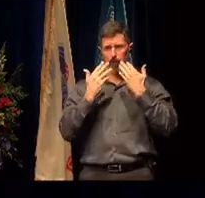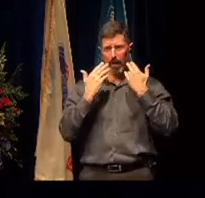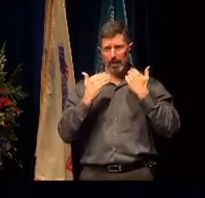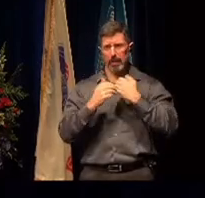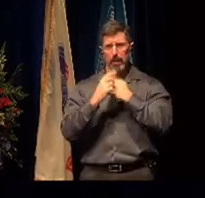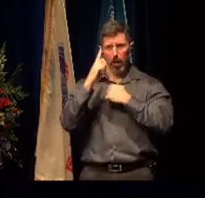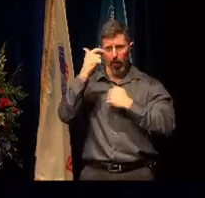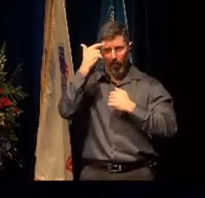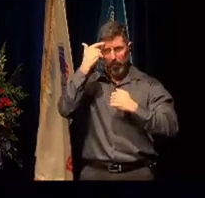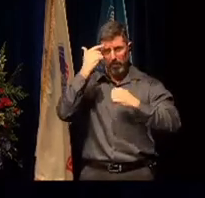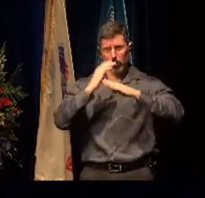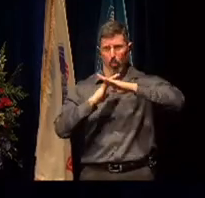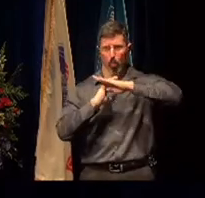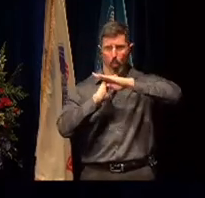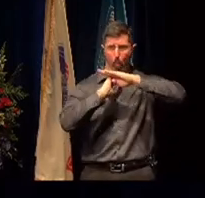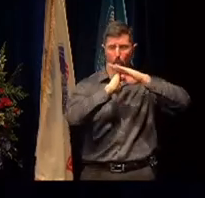threats.